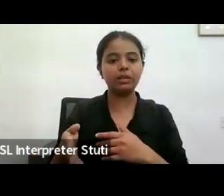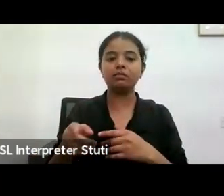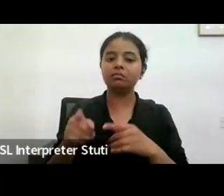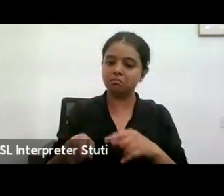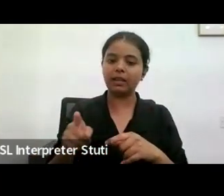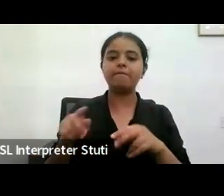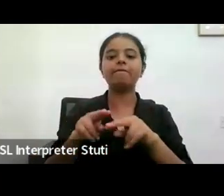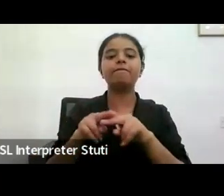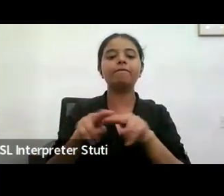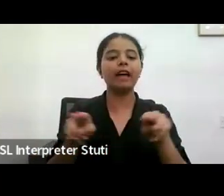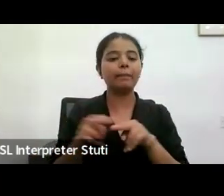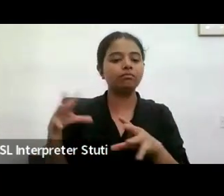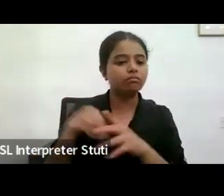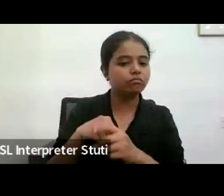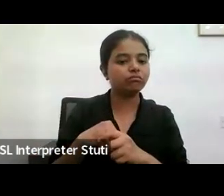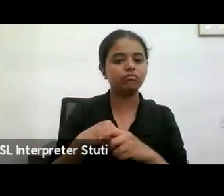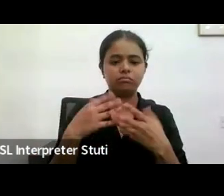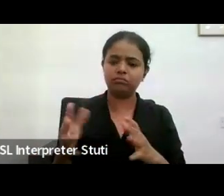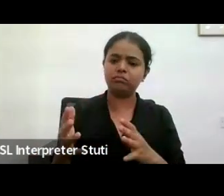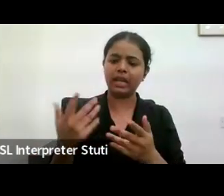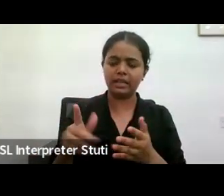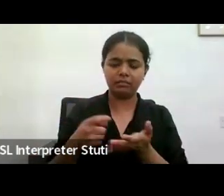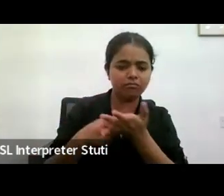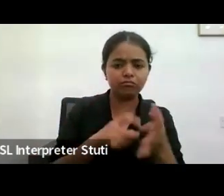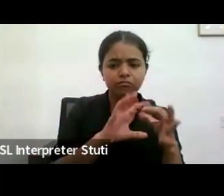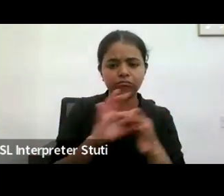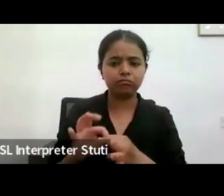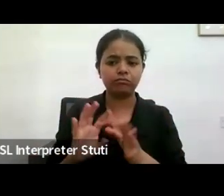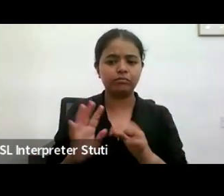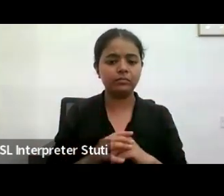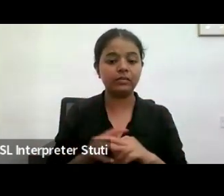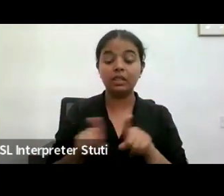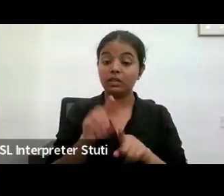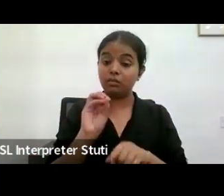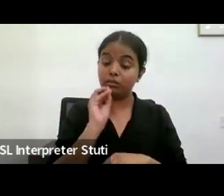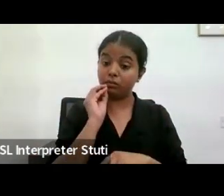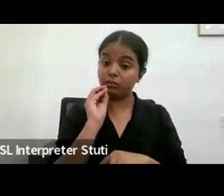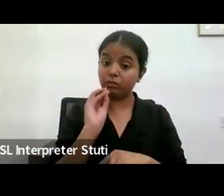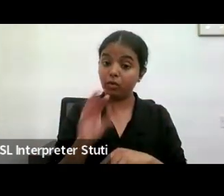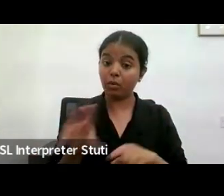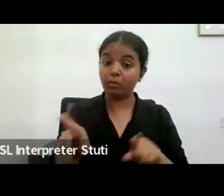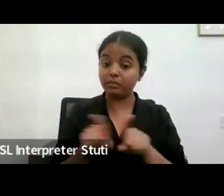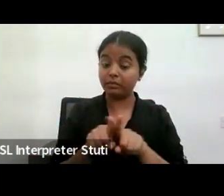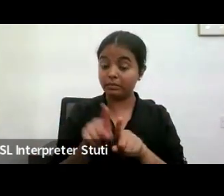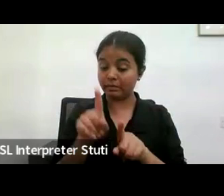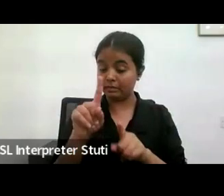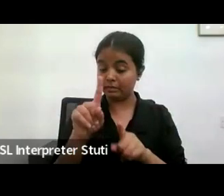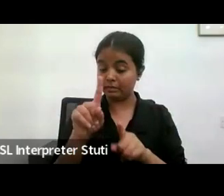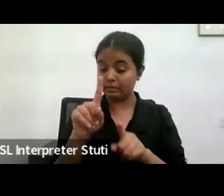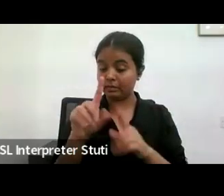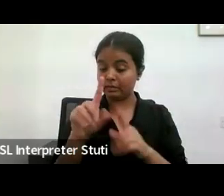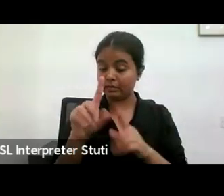the importance of early support services and information, because information is just not available to